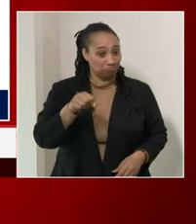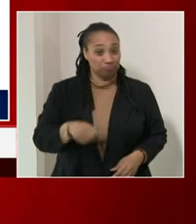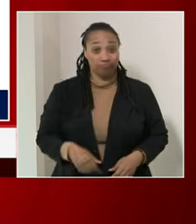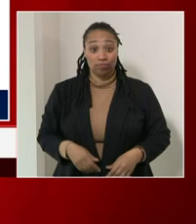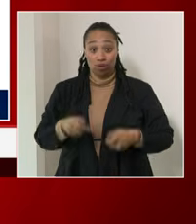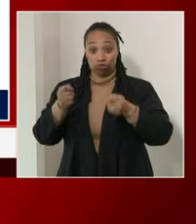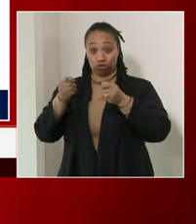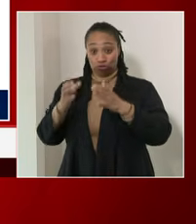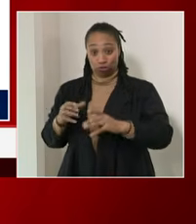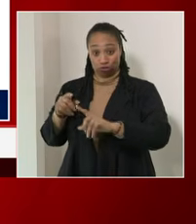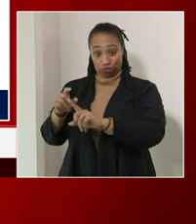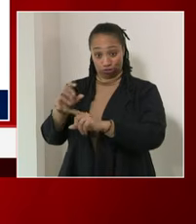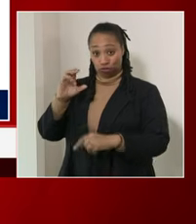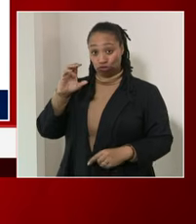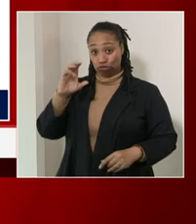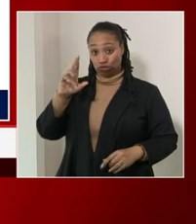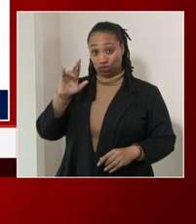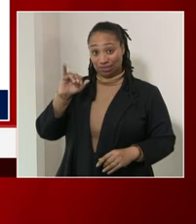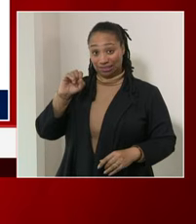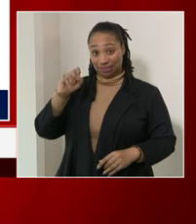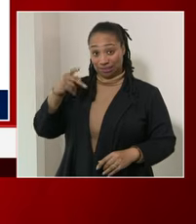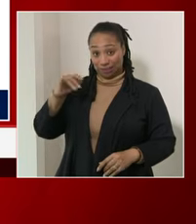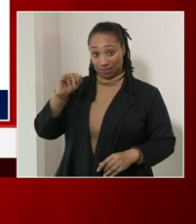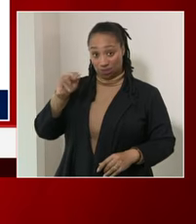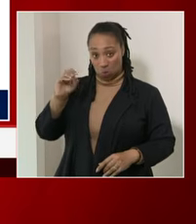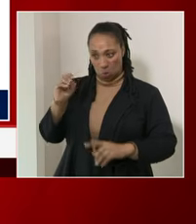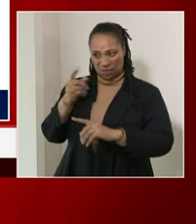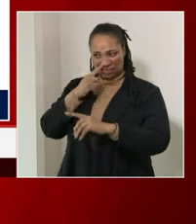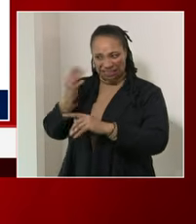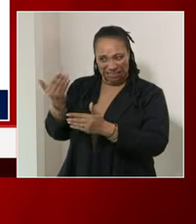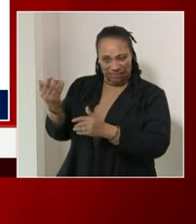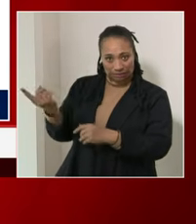Thank you, Mayor. I want to say that